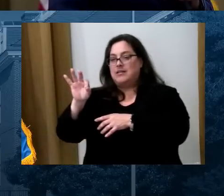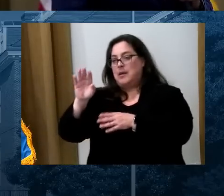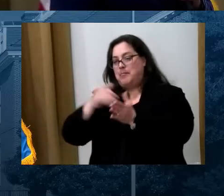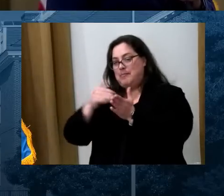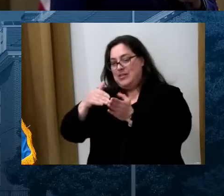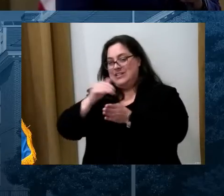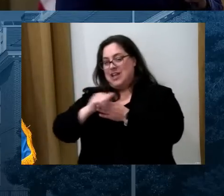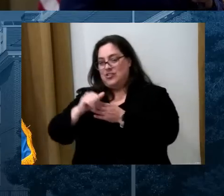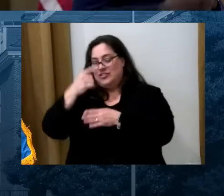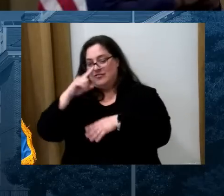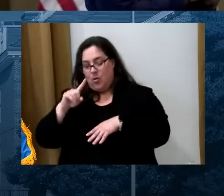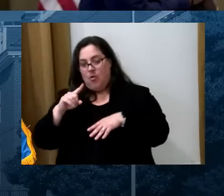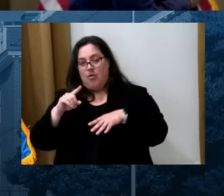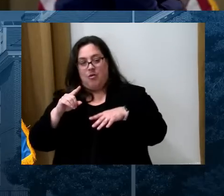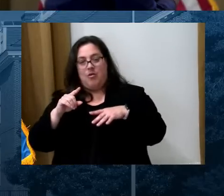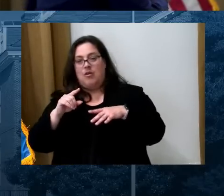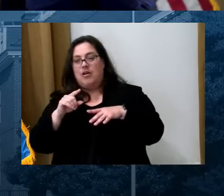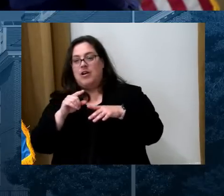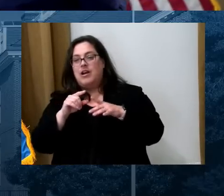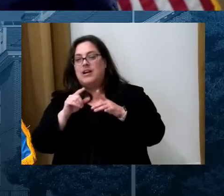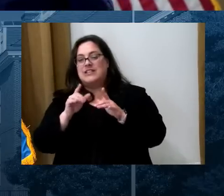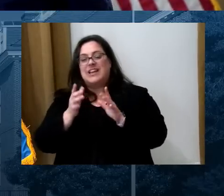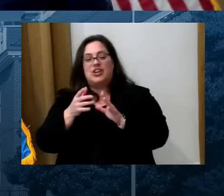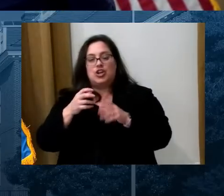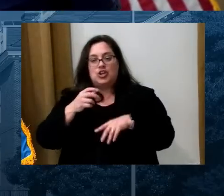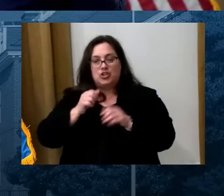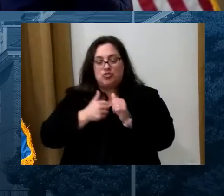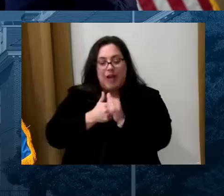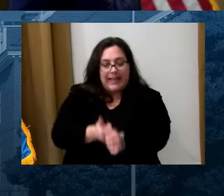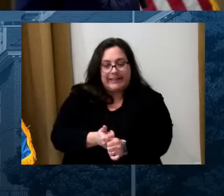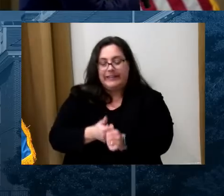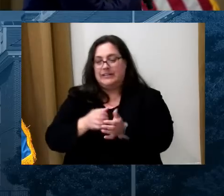tracking and monitoring and those efforts.